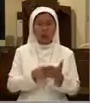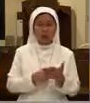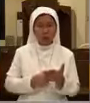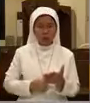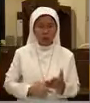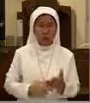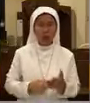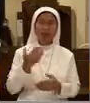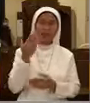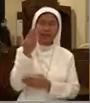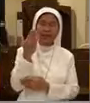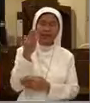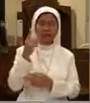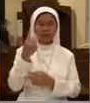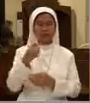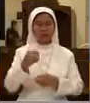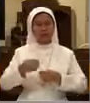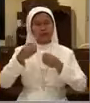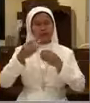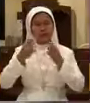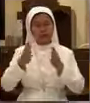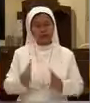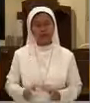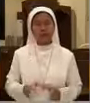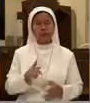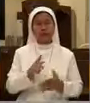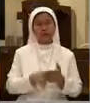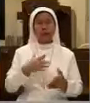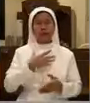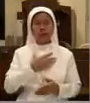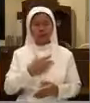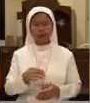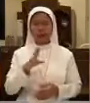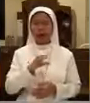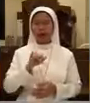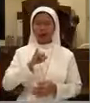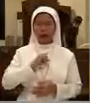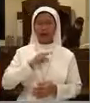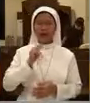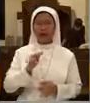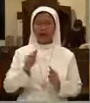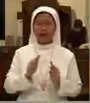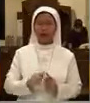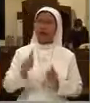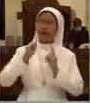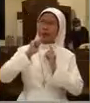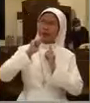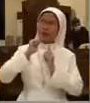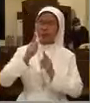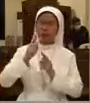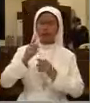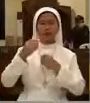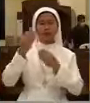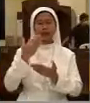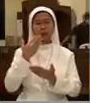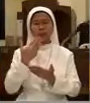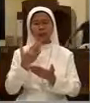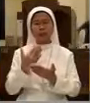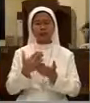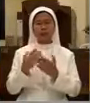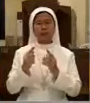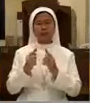the giver. I am accountable to the giver. But if I do not